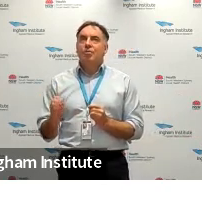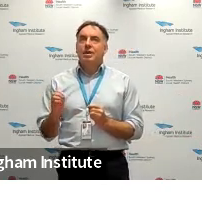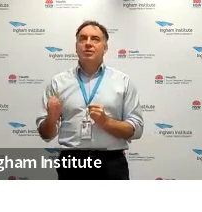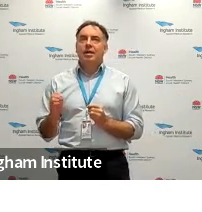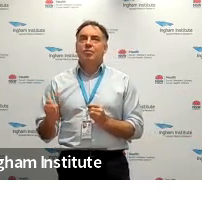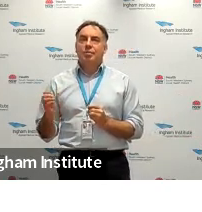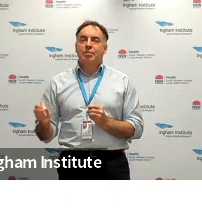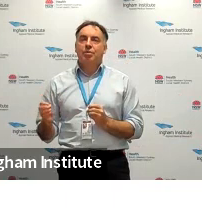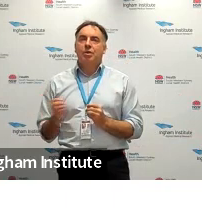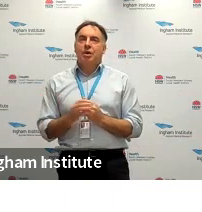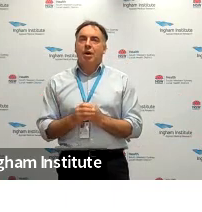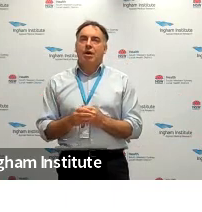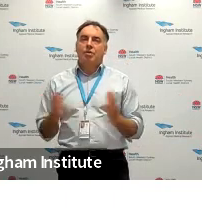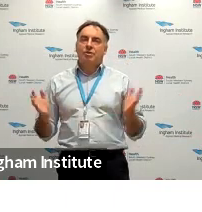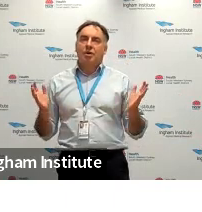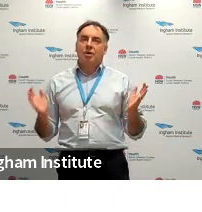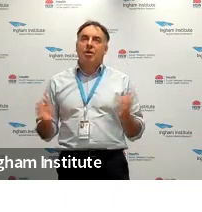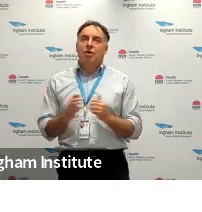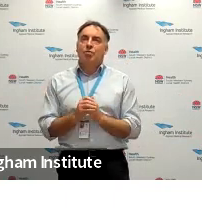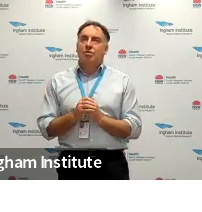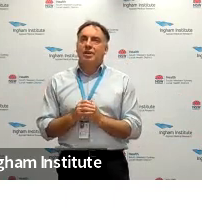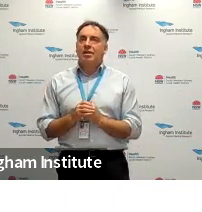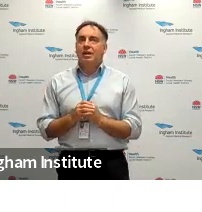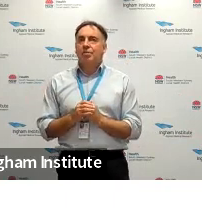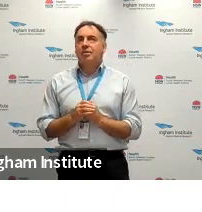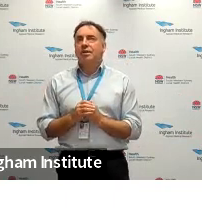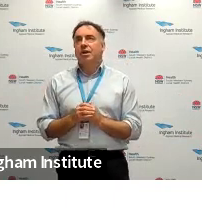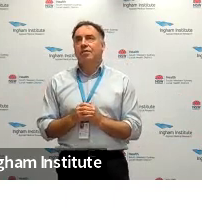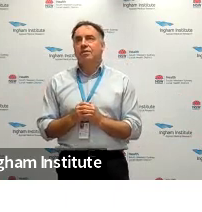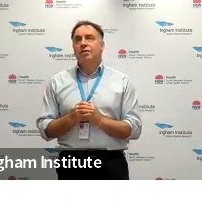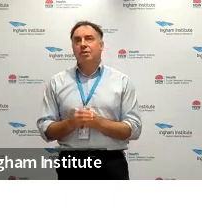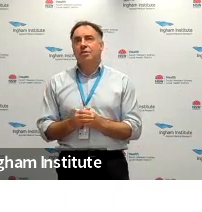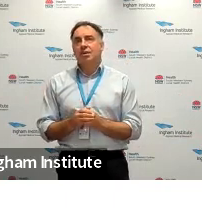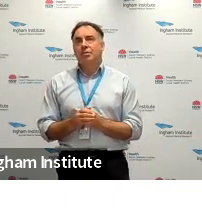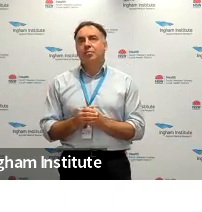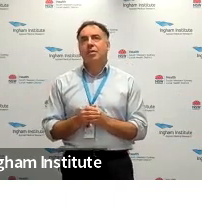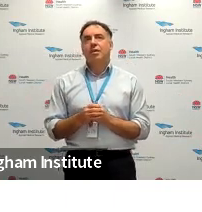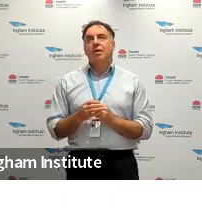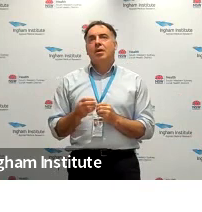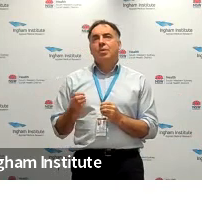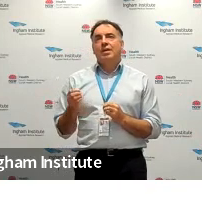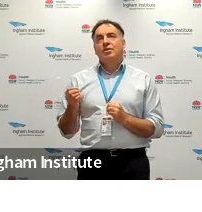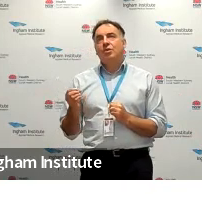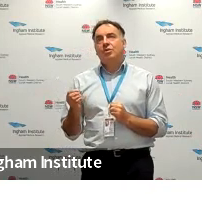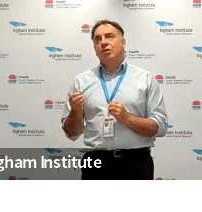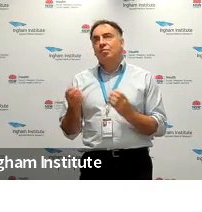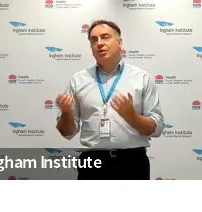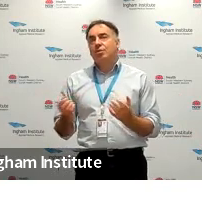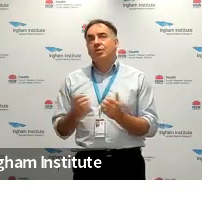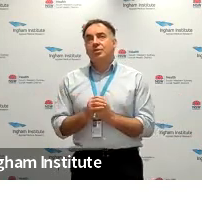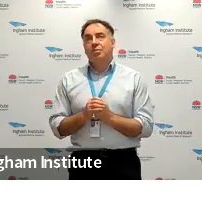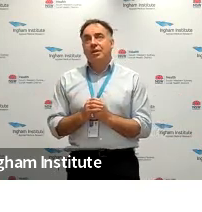look at how we interact with people across our culturally and linguistically diverse community. We have to look at